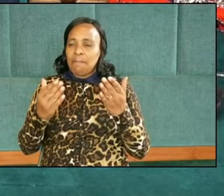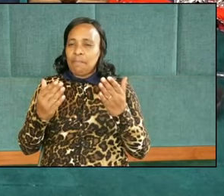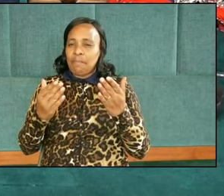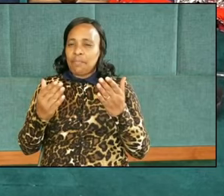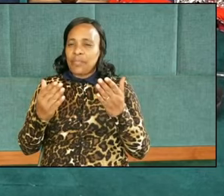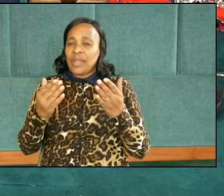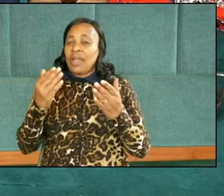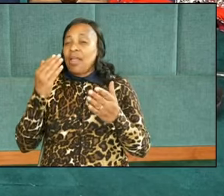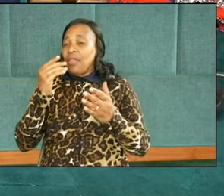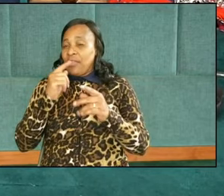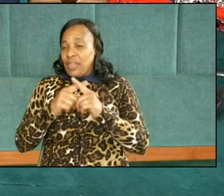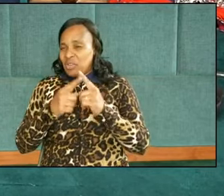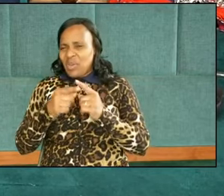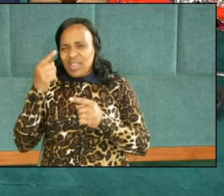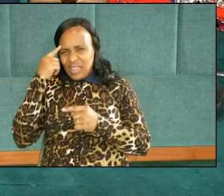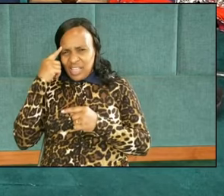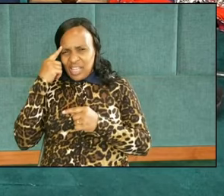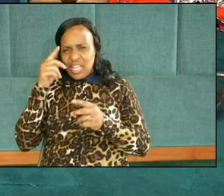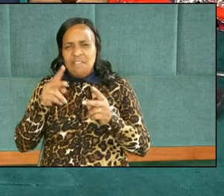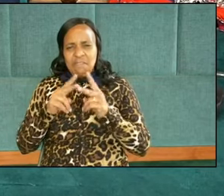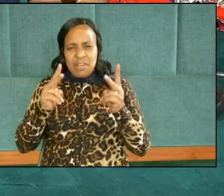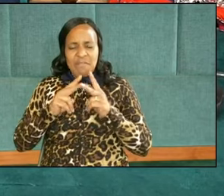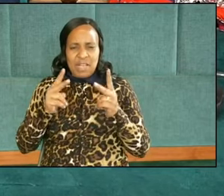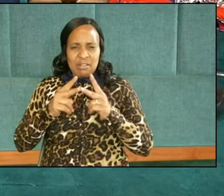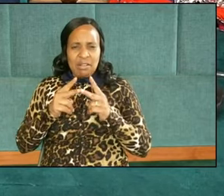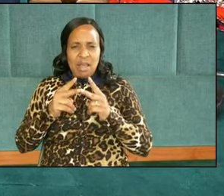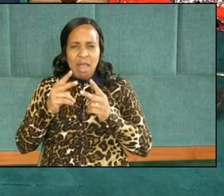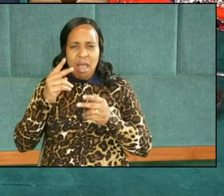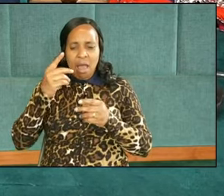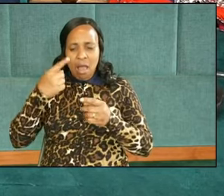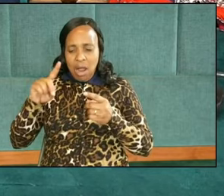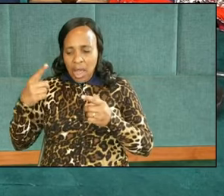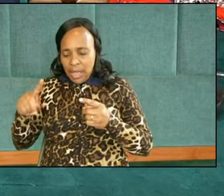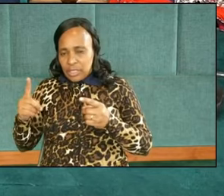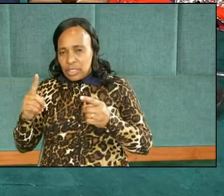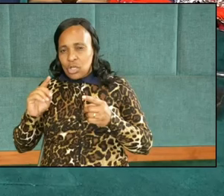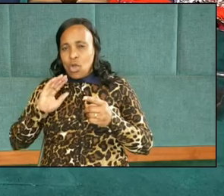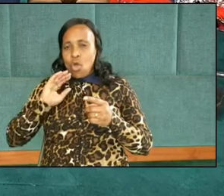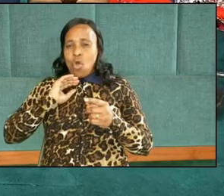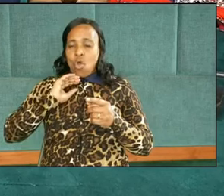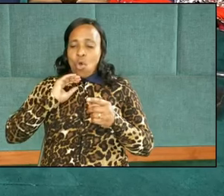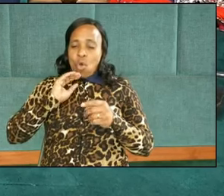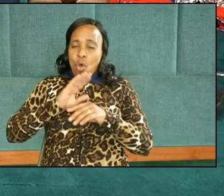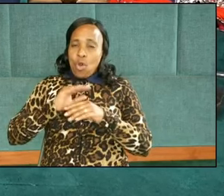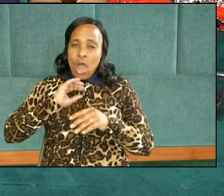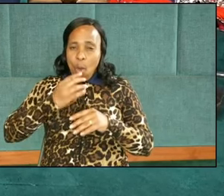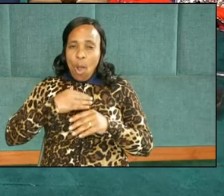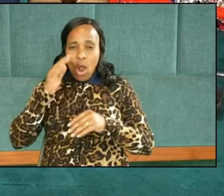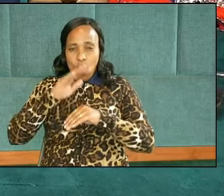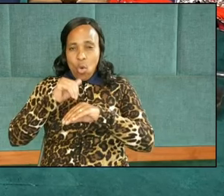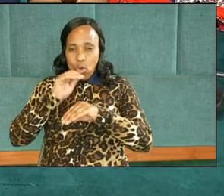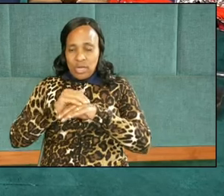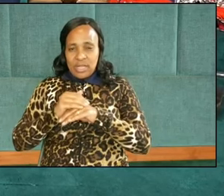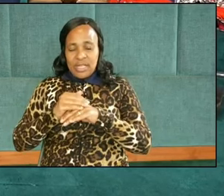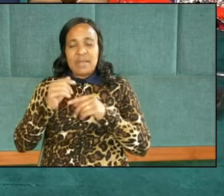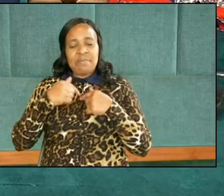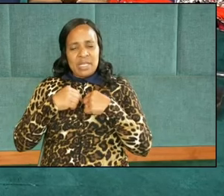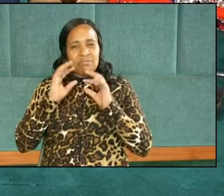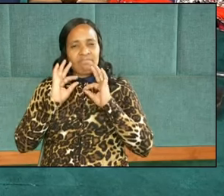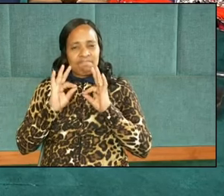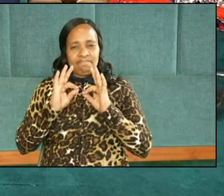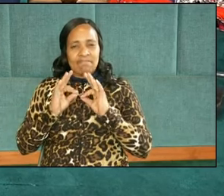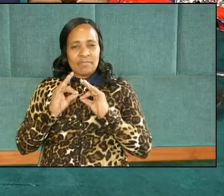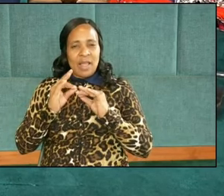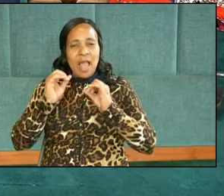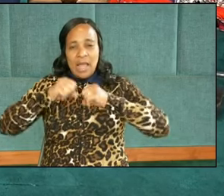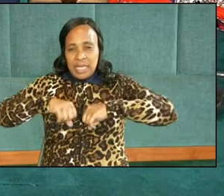we're very vengeful at our core. What do you think, Misati? I absolutely agree, because